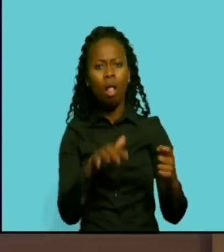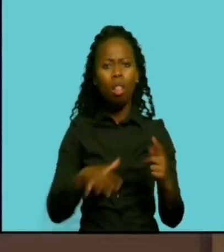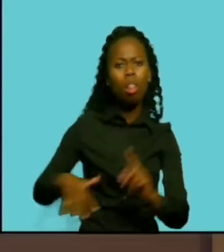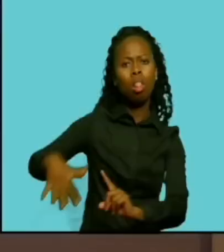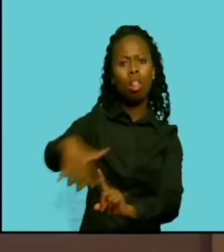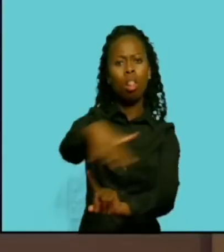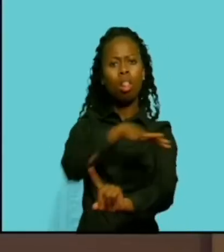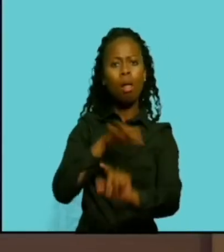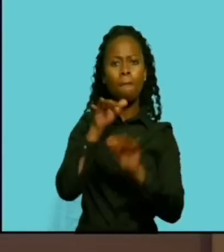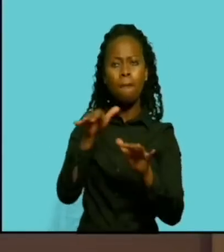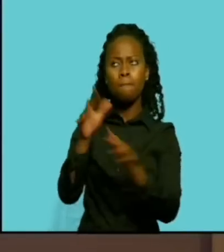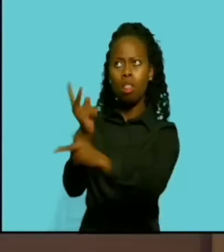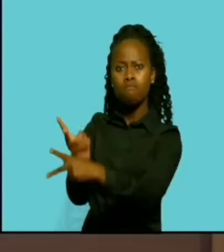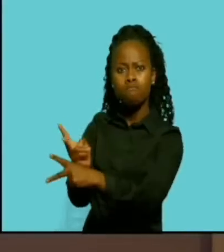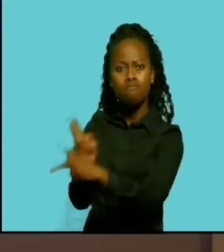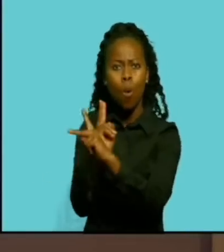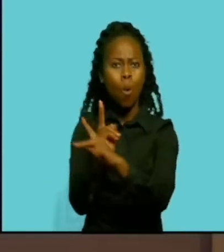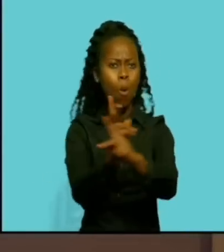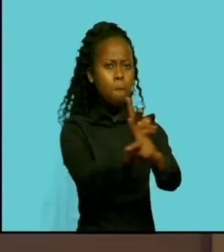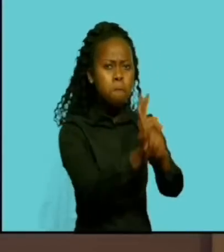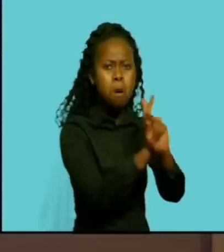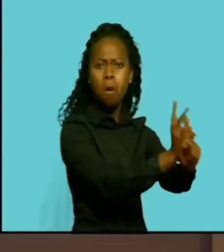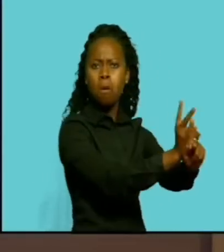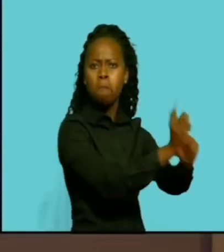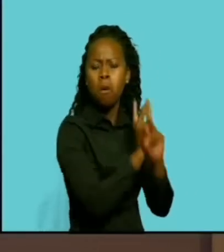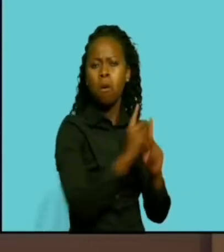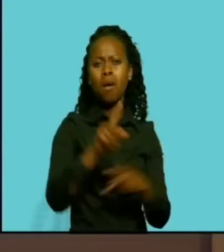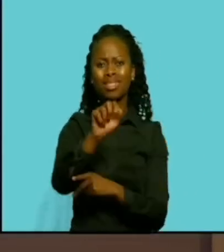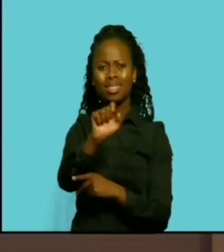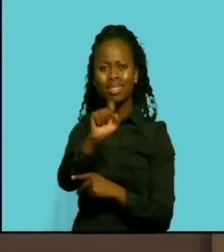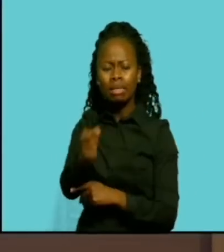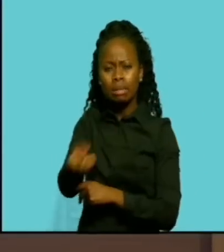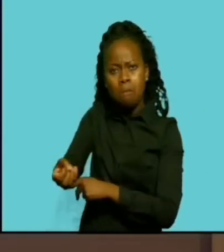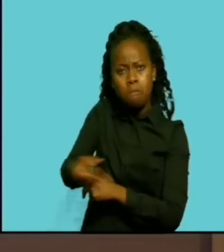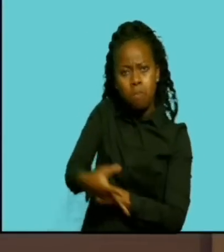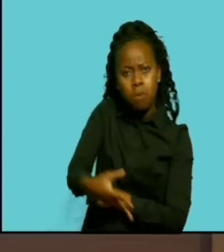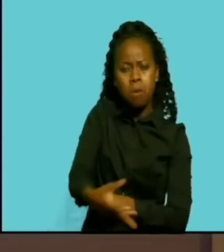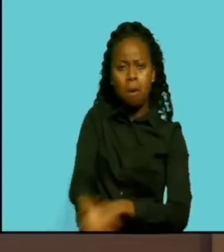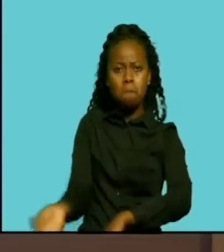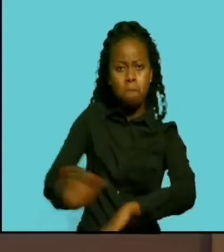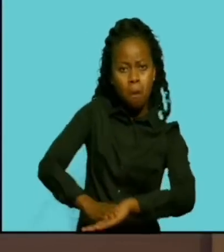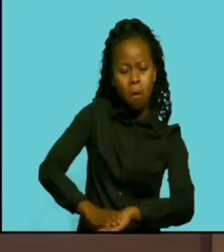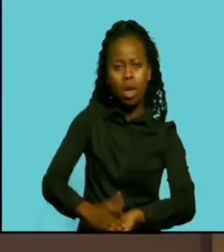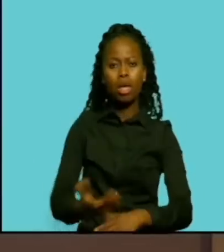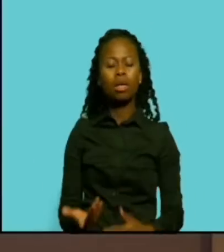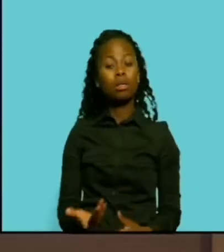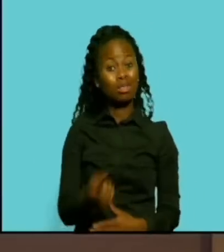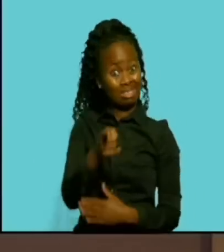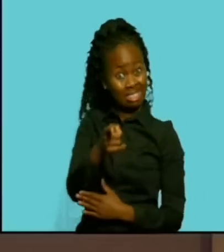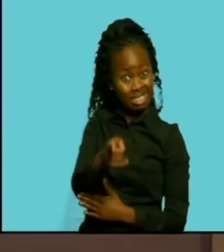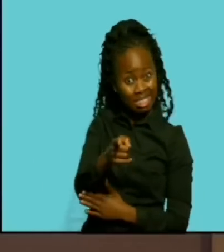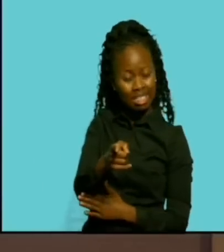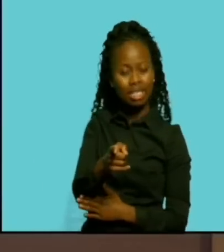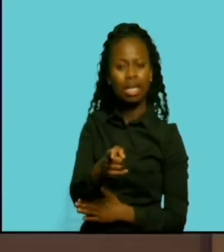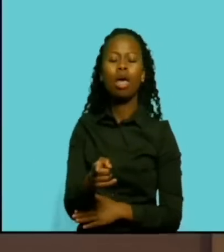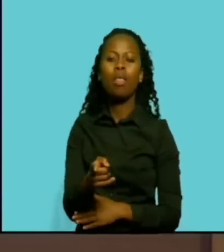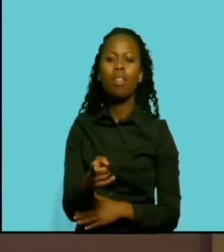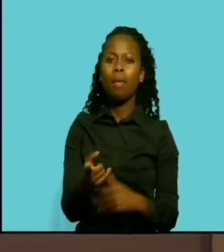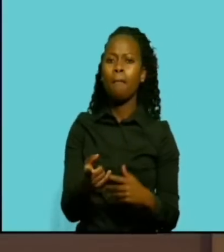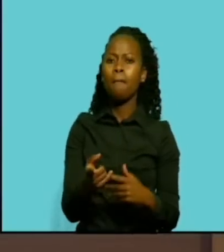needs, financing conditions remain tight and the yield curve for rand-denominated bonds is